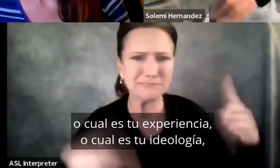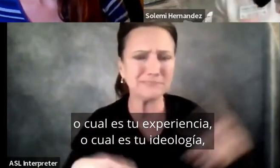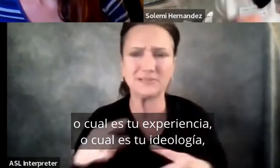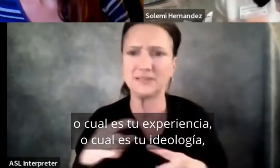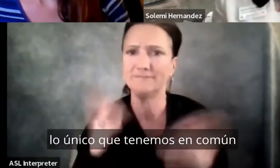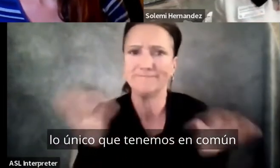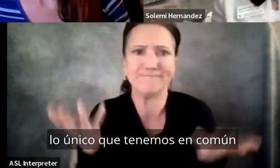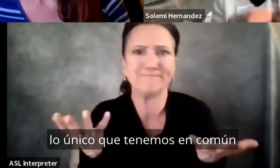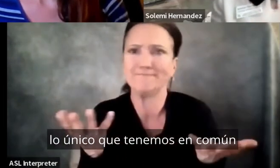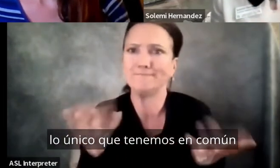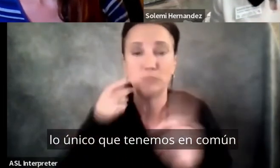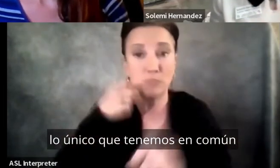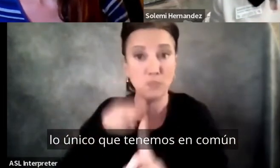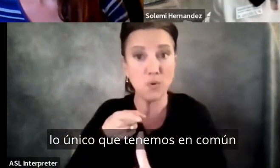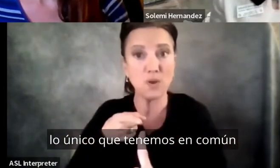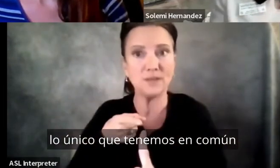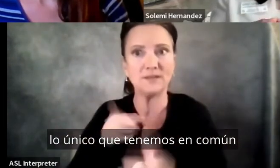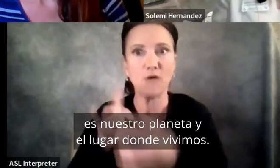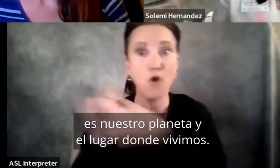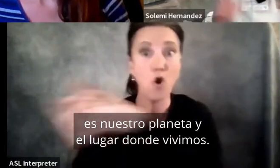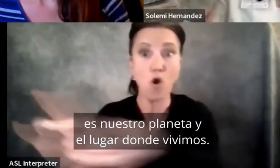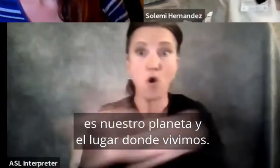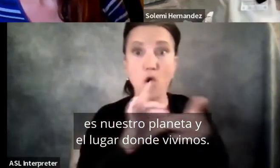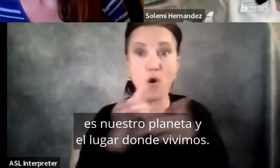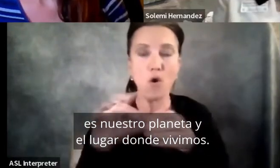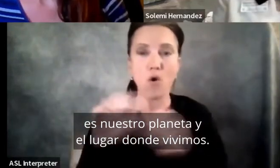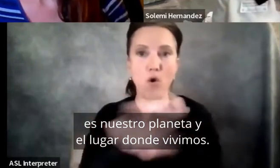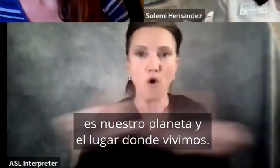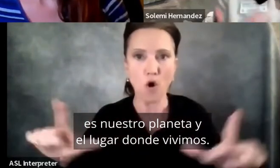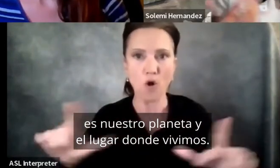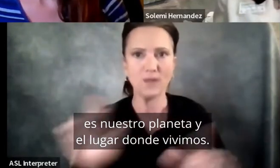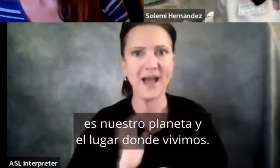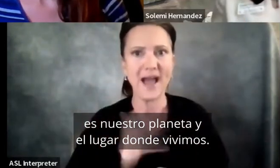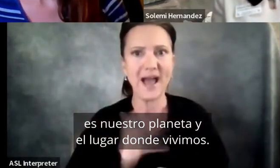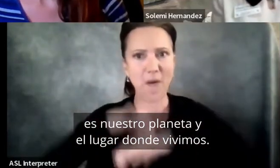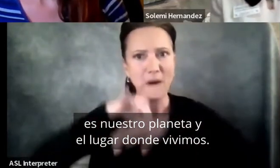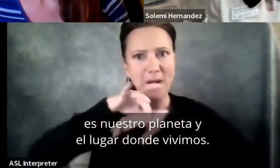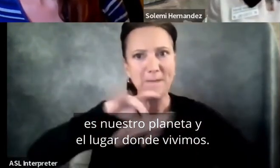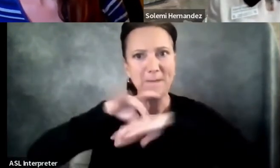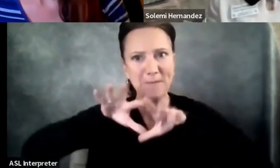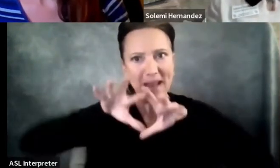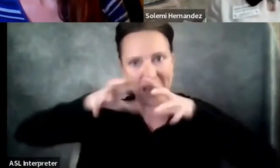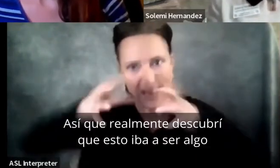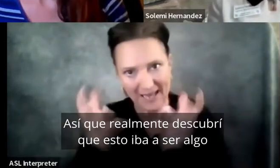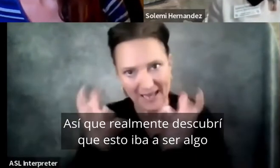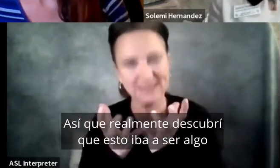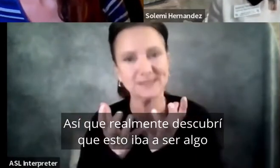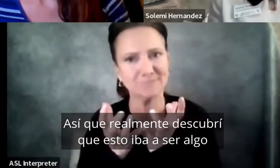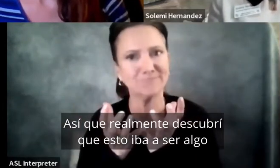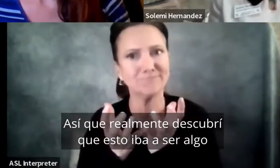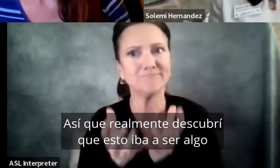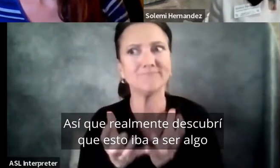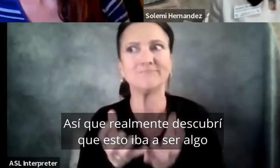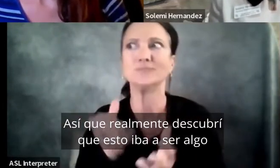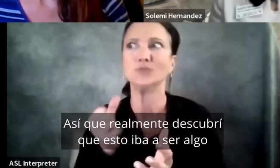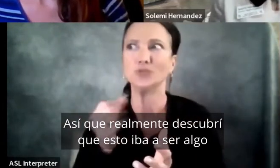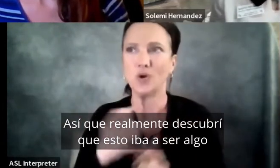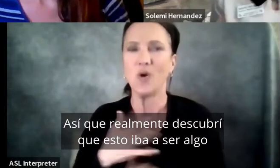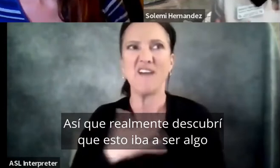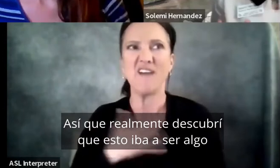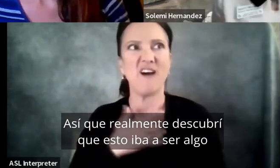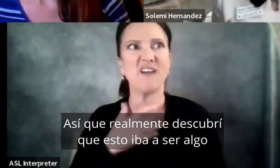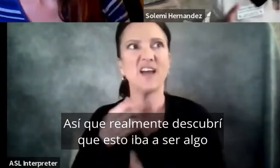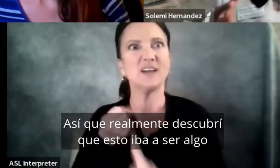ideology, the only thing we have in common, it's our planet and the place we live. So I really found that